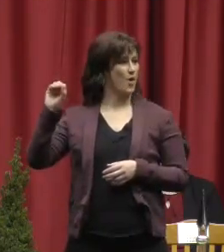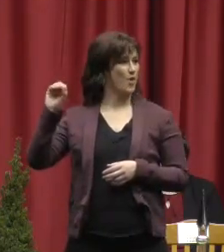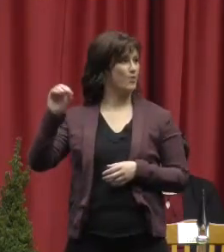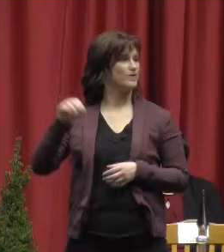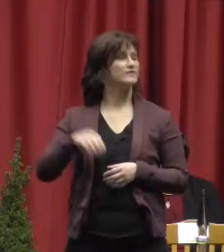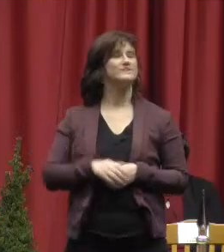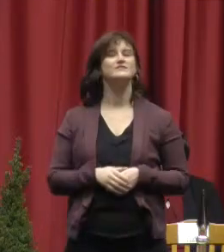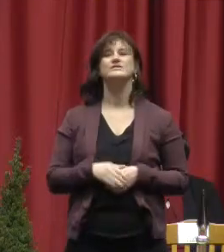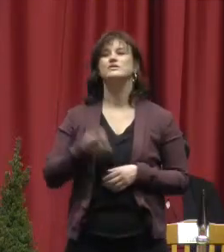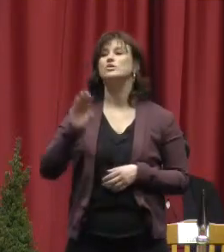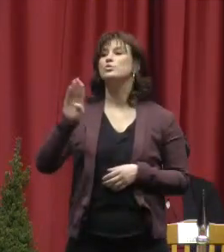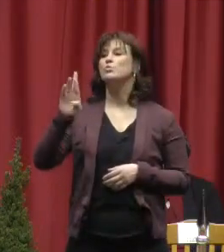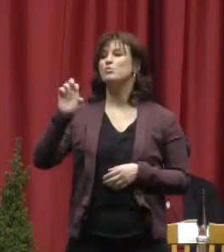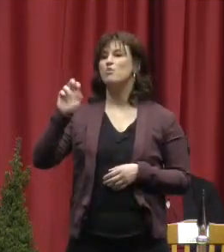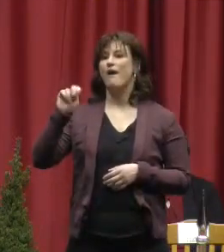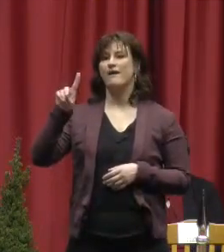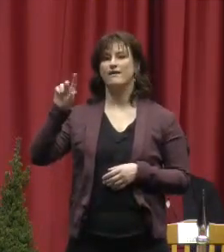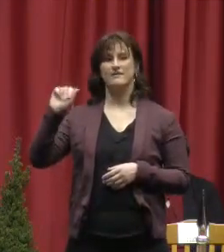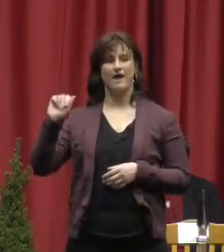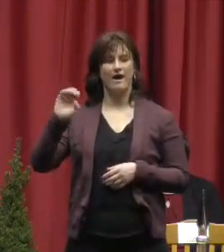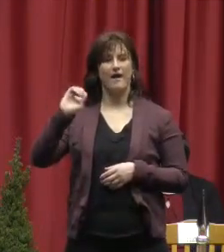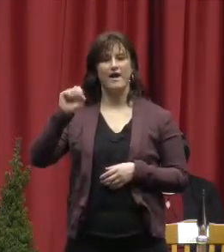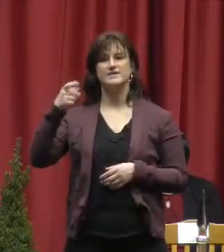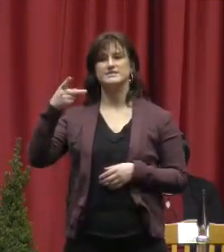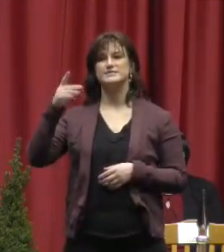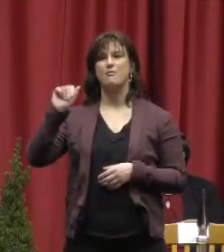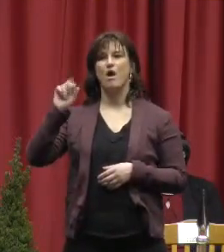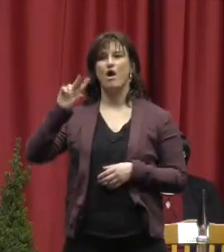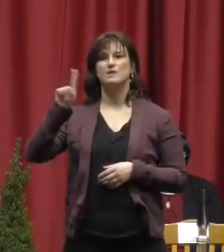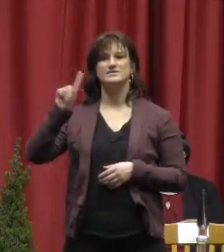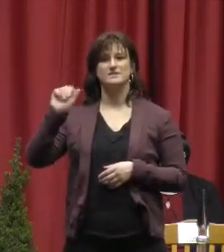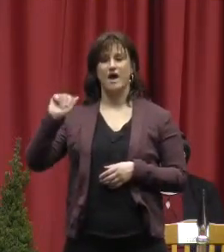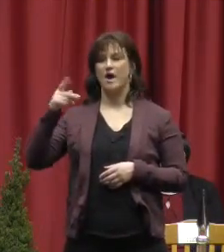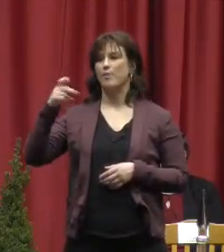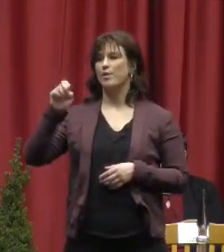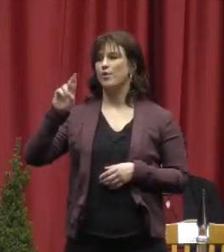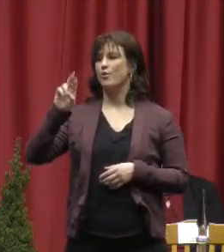Brenda Esparza Perez,